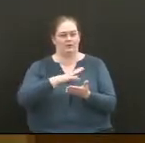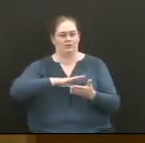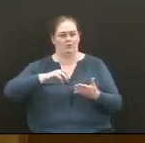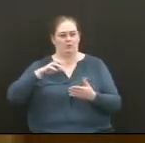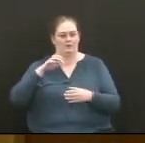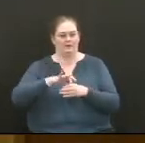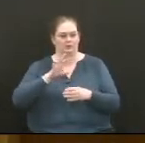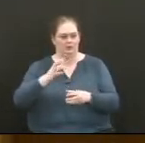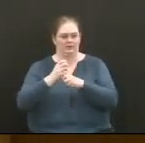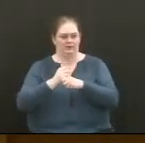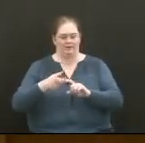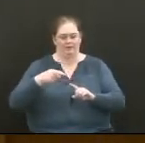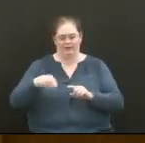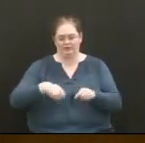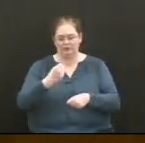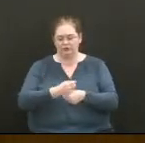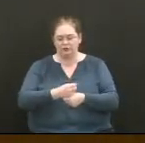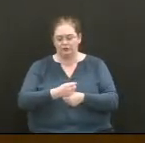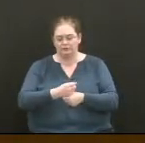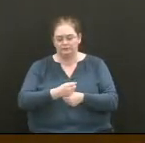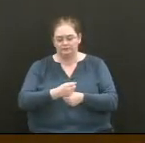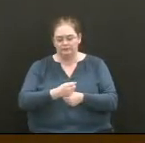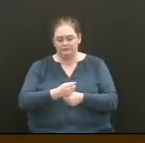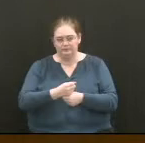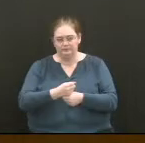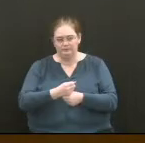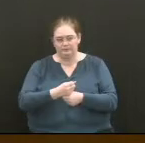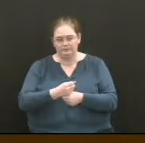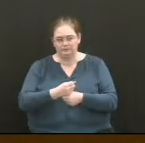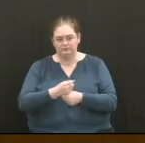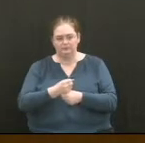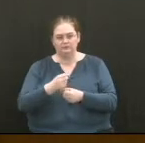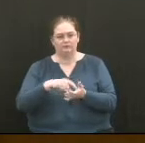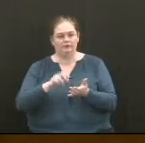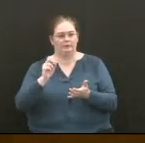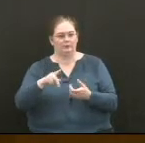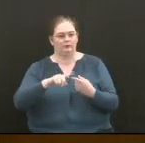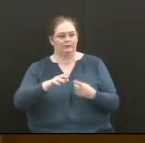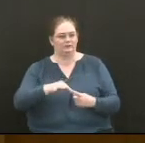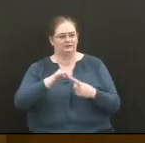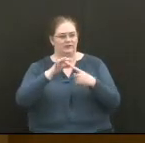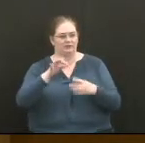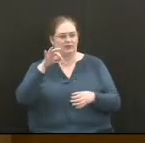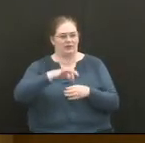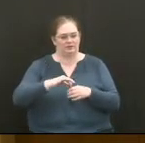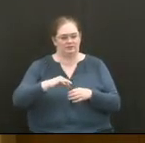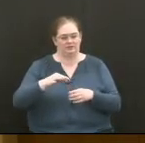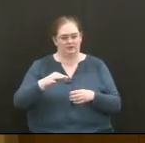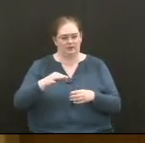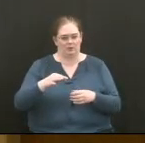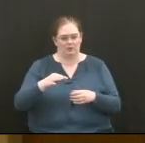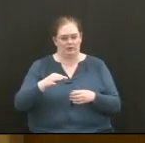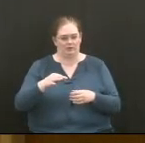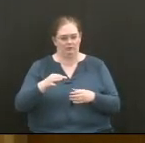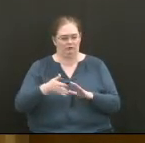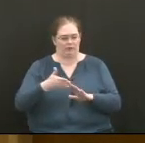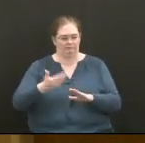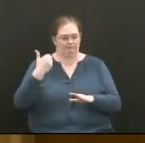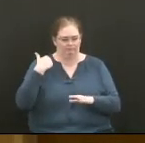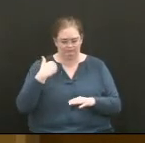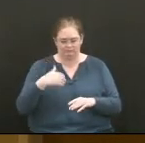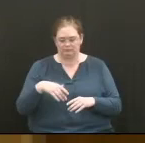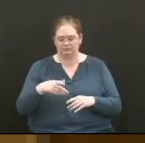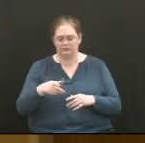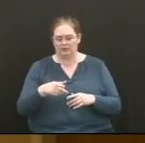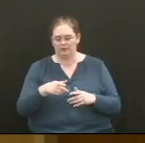Elections will be receiving for this year. There's a reimbursement for the special election that was held earlier. There's GEMS